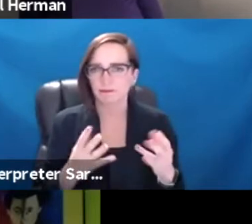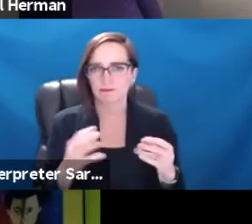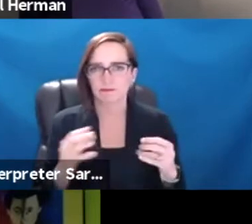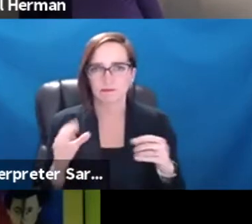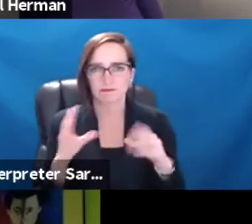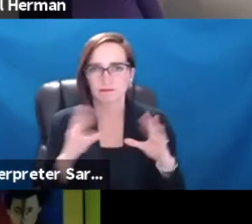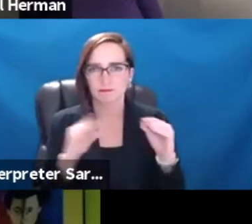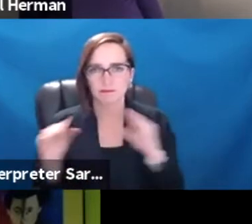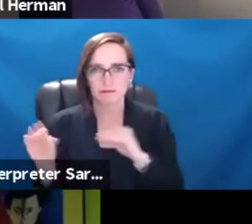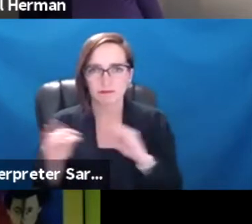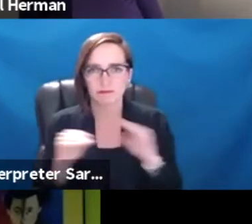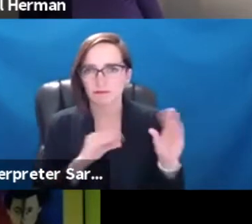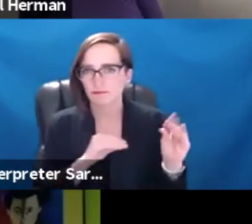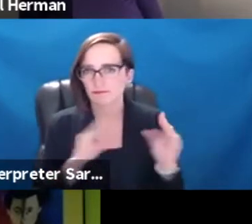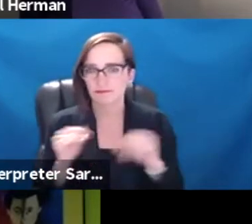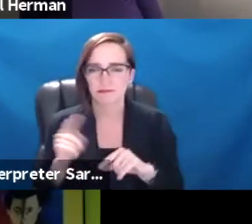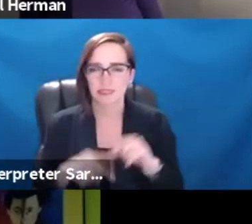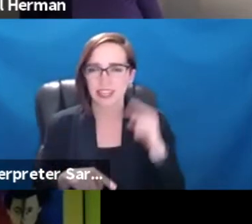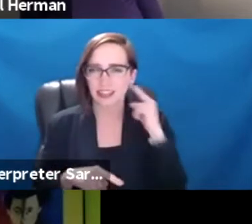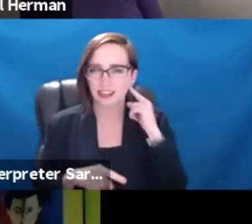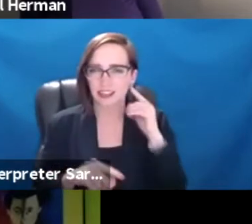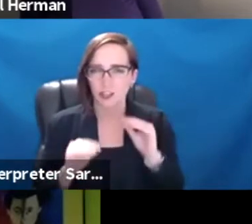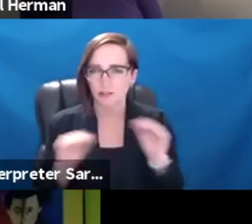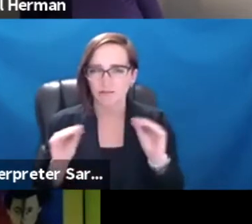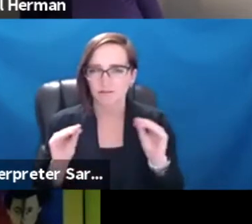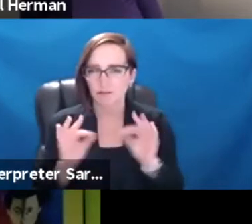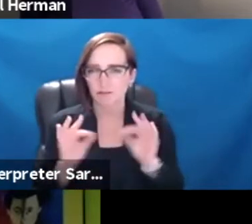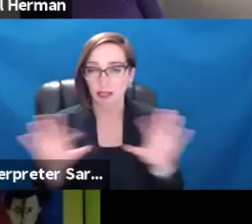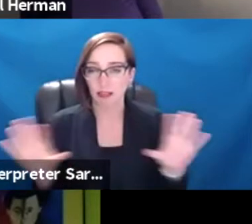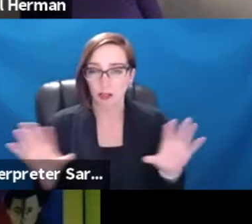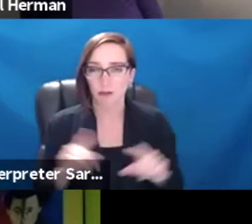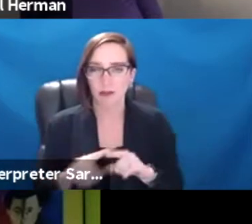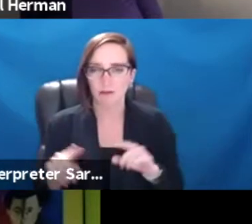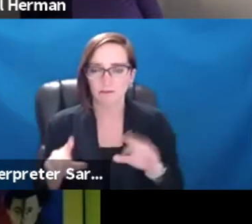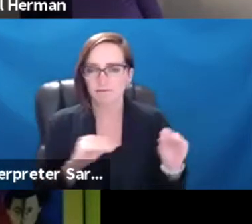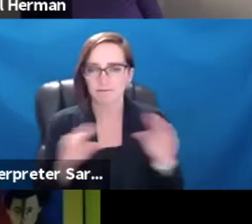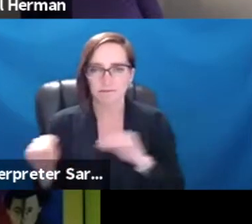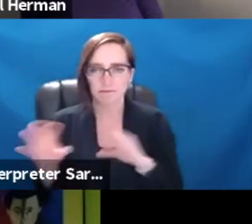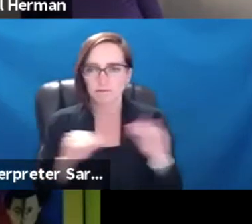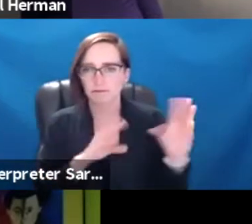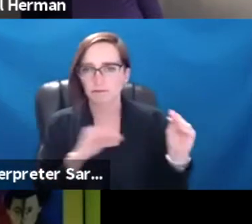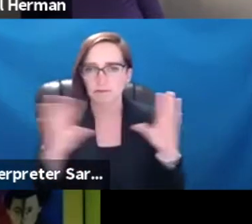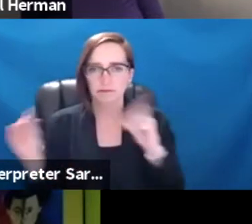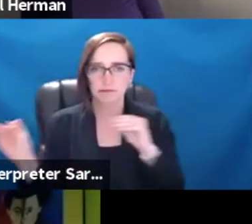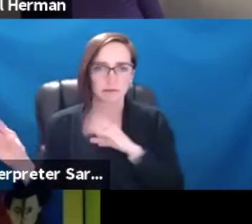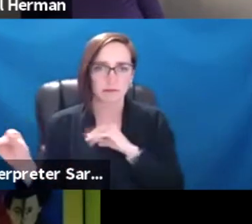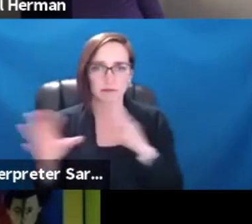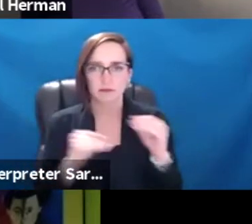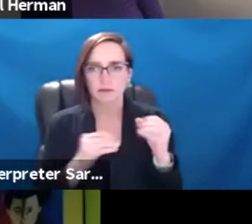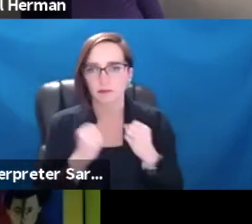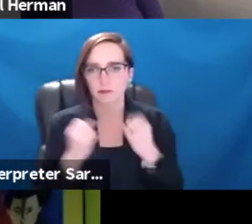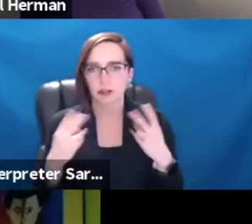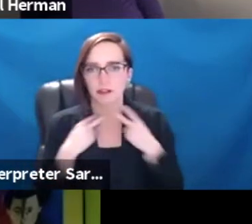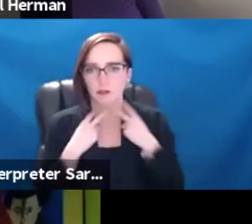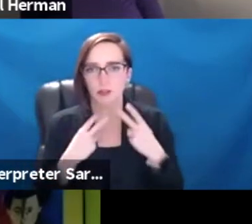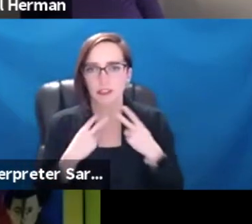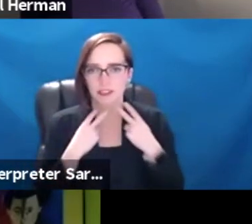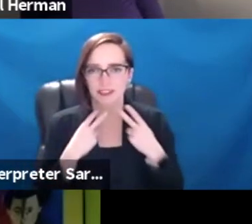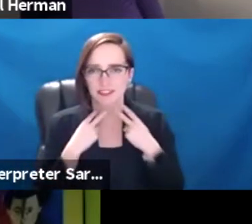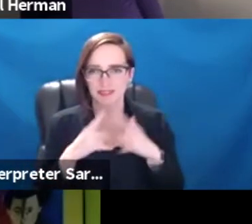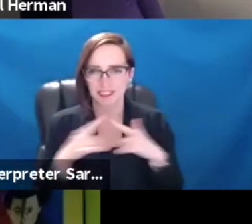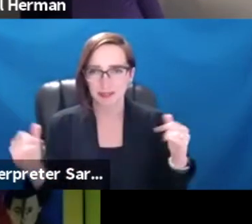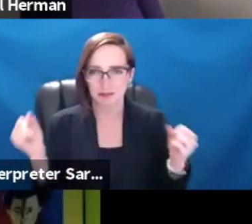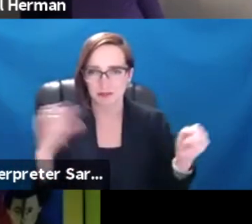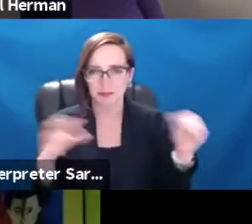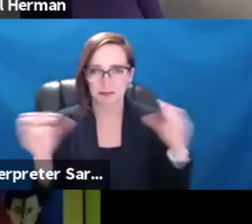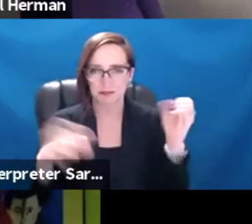peace, people to feel find that safety. things are I'm not going to grieving ever hopefully be as I different. work with others Um, and my